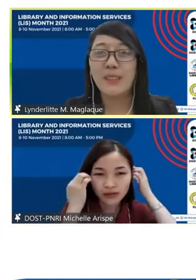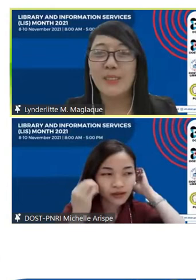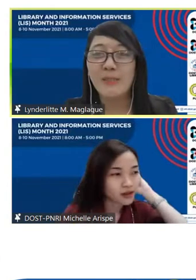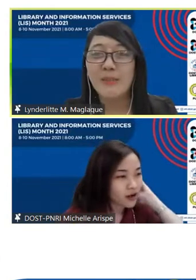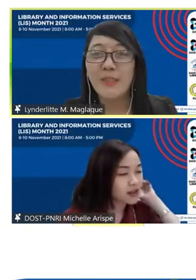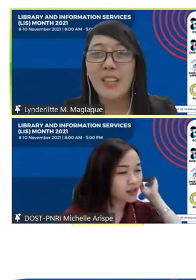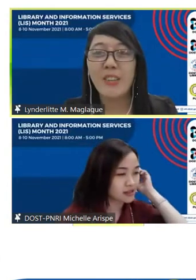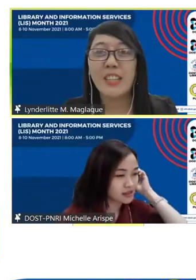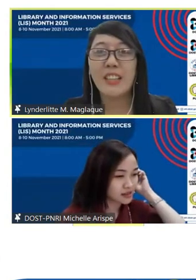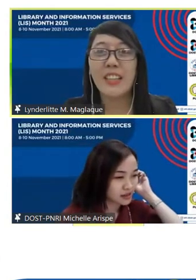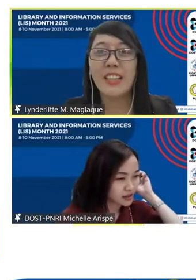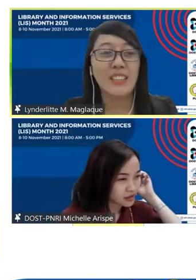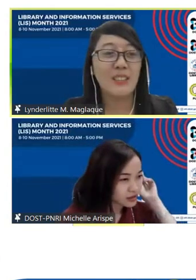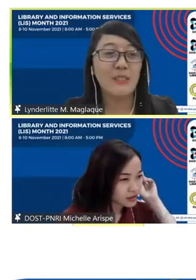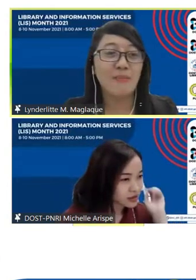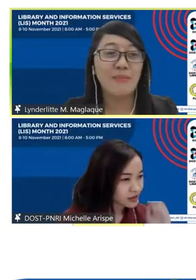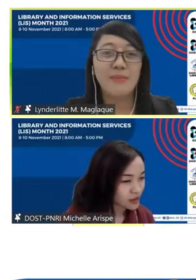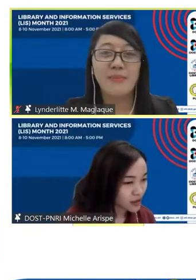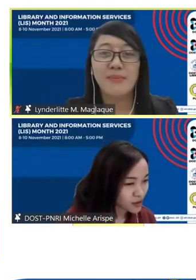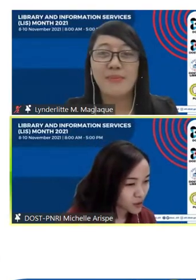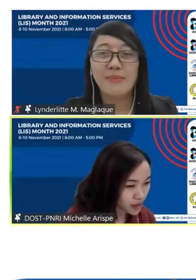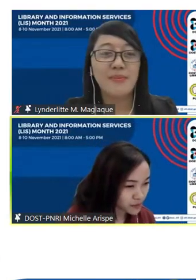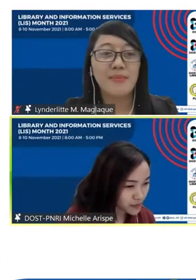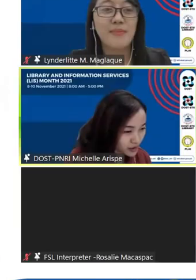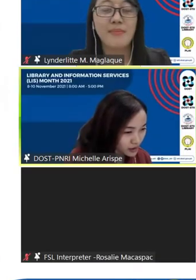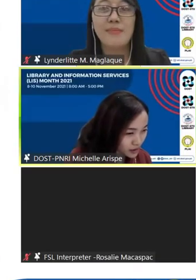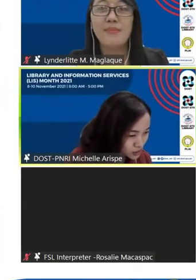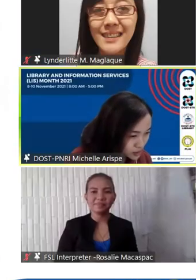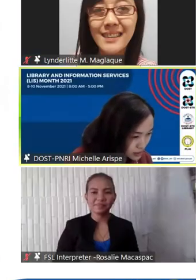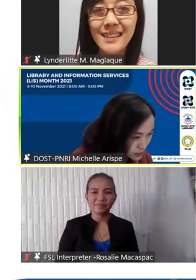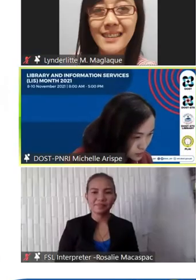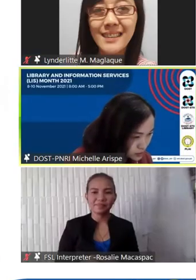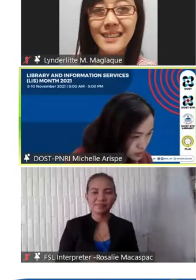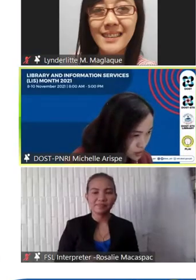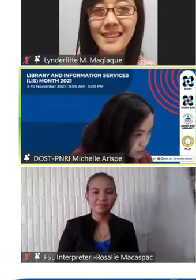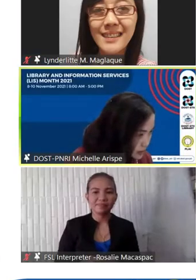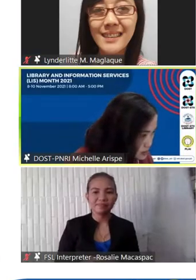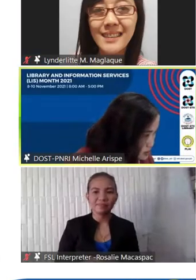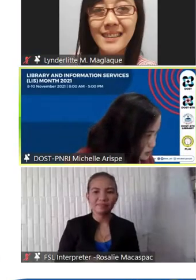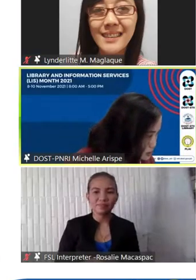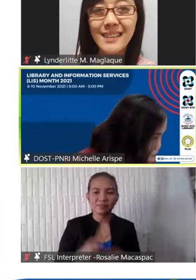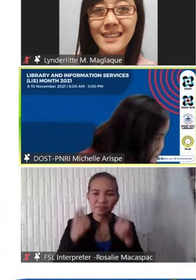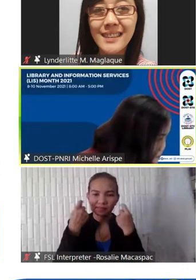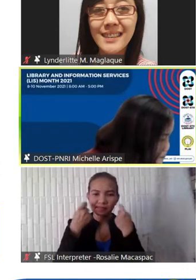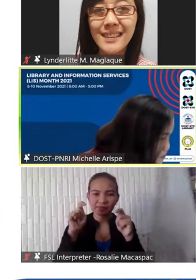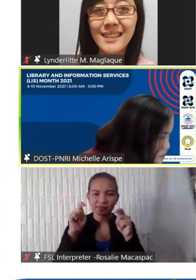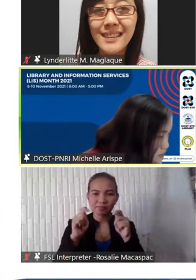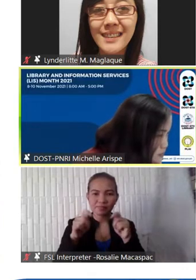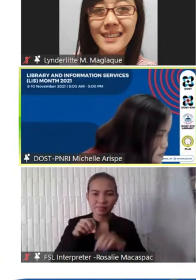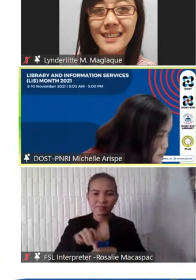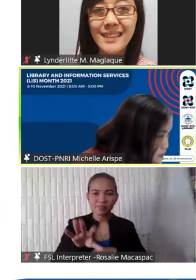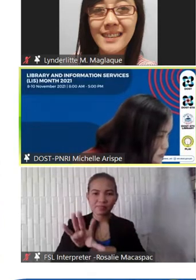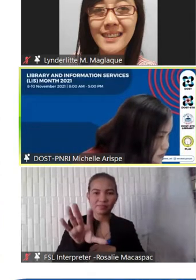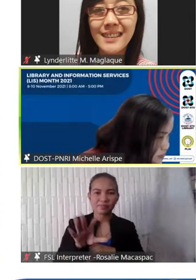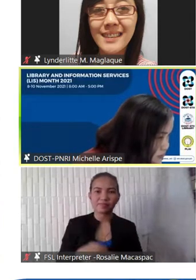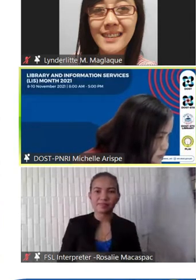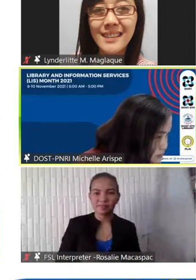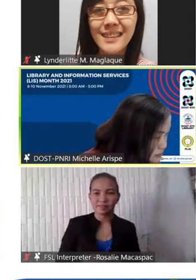po. Okay. Loud and clear. Thank you, ma'am. I'll try lang po to share my screen.